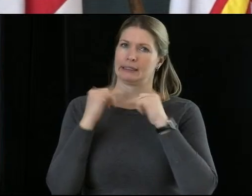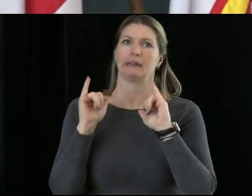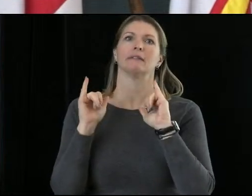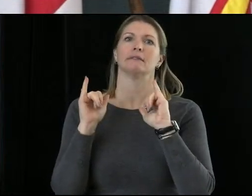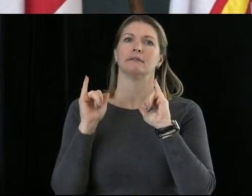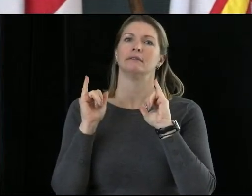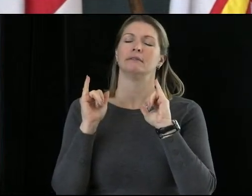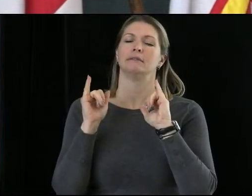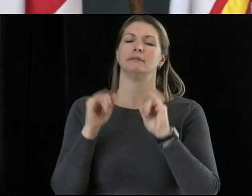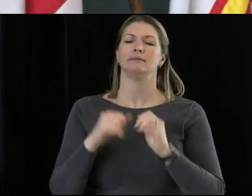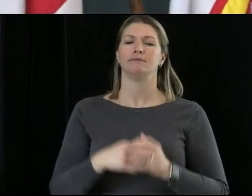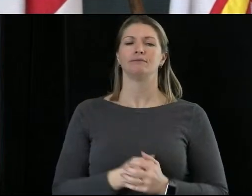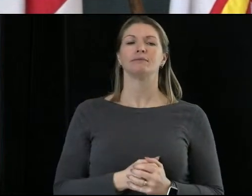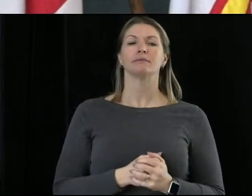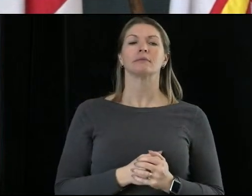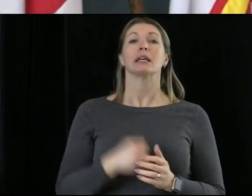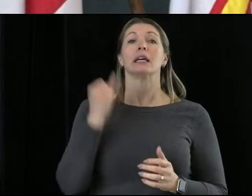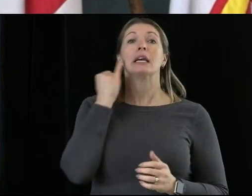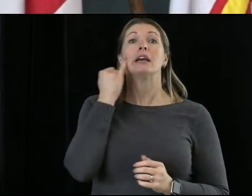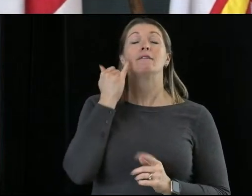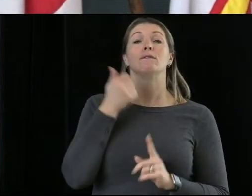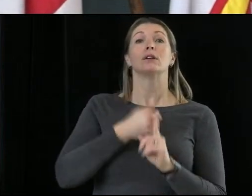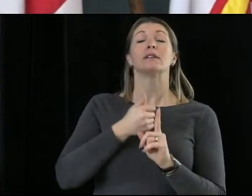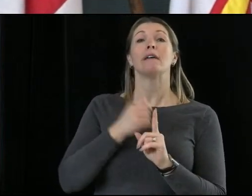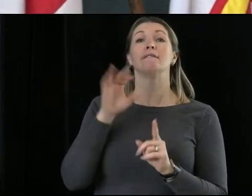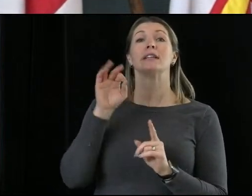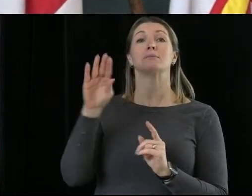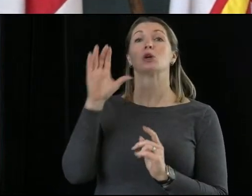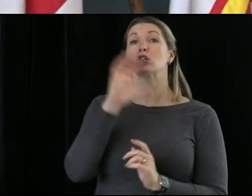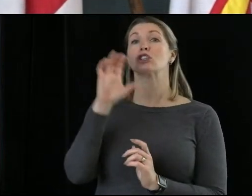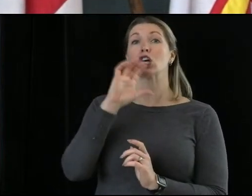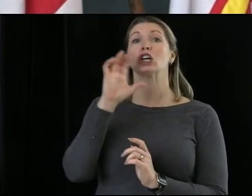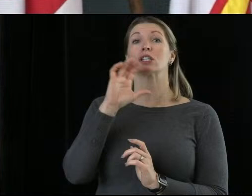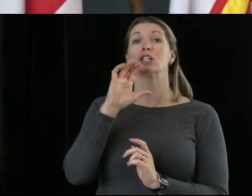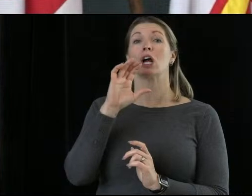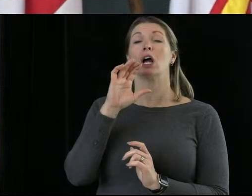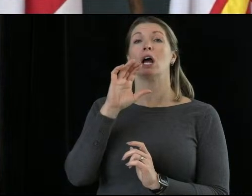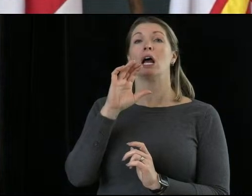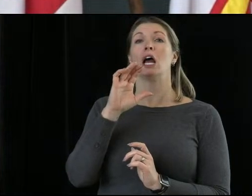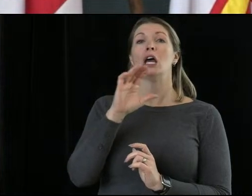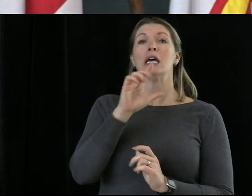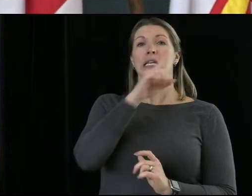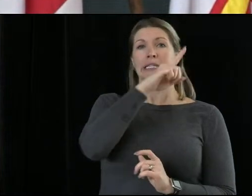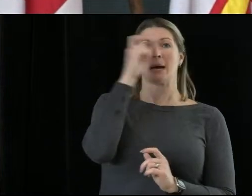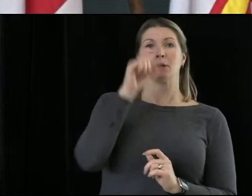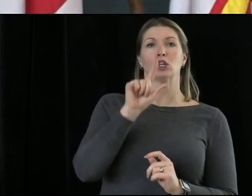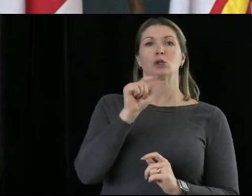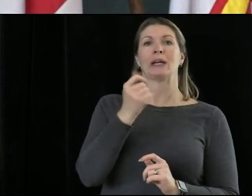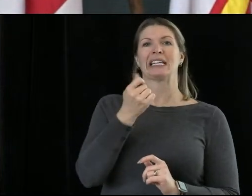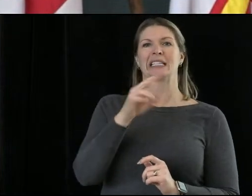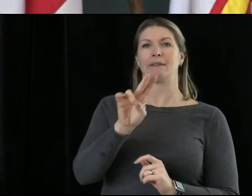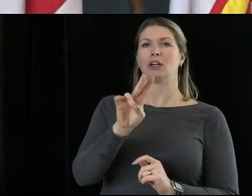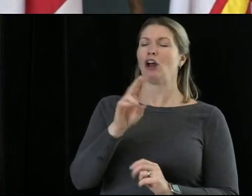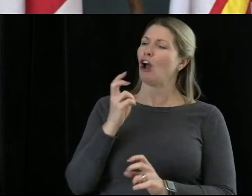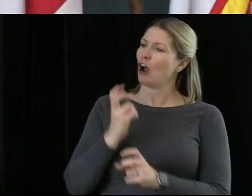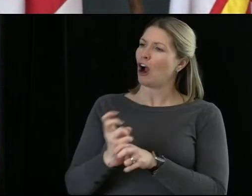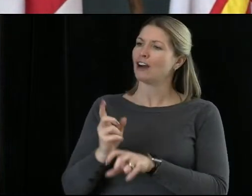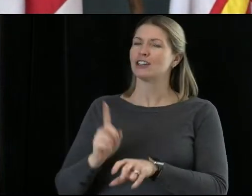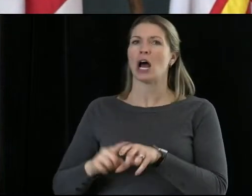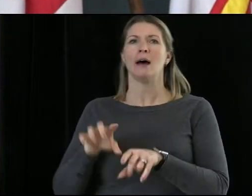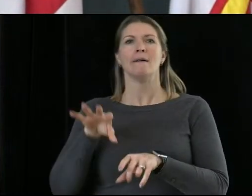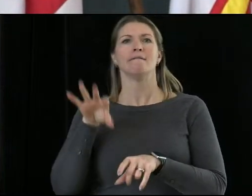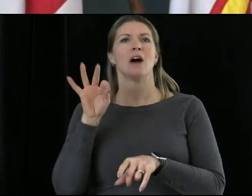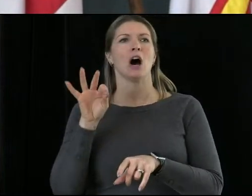If you were doing a Facebook search in Newfoundland and Labrador on the summer 2017, you would have a hard time